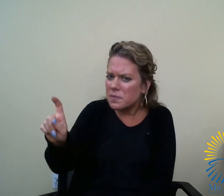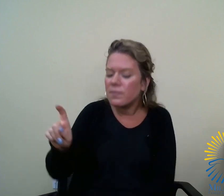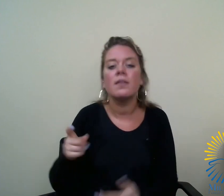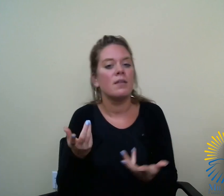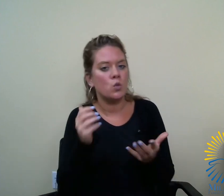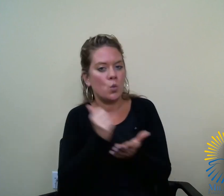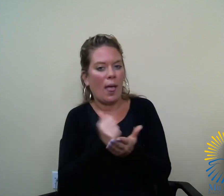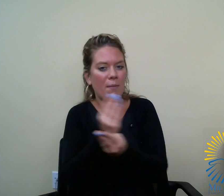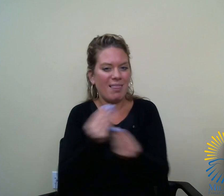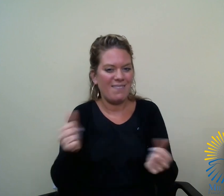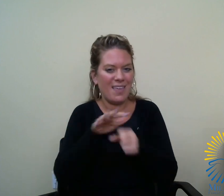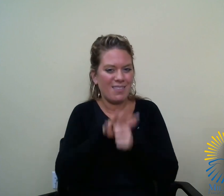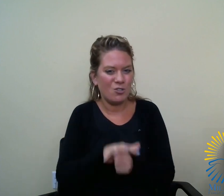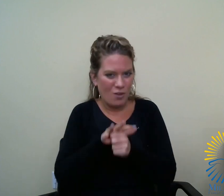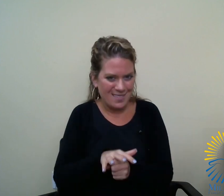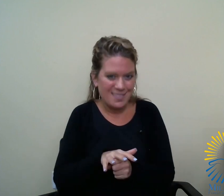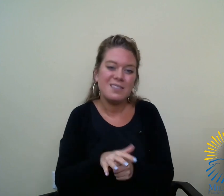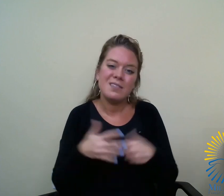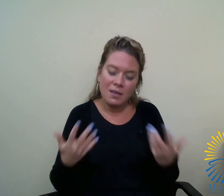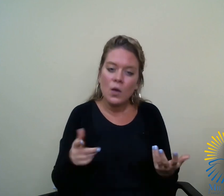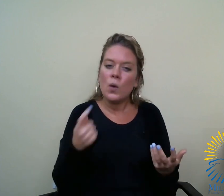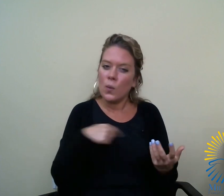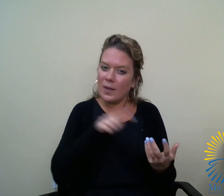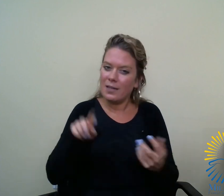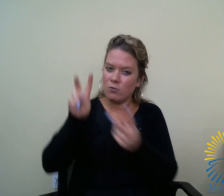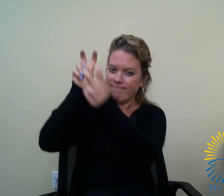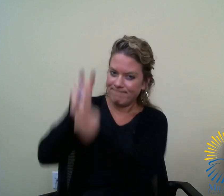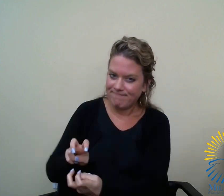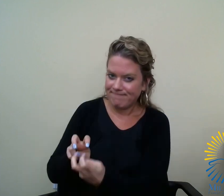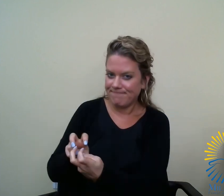some of the stress that people feel is to actually address those issues head